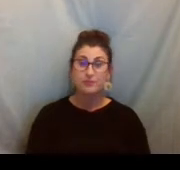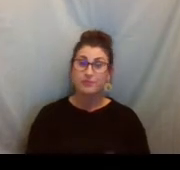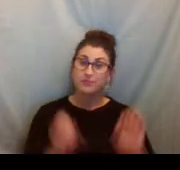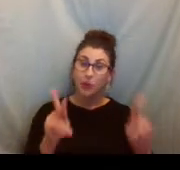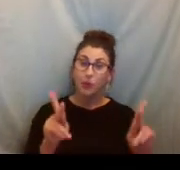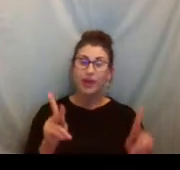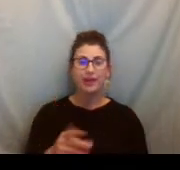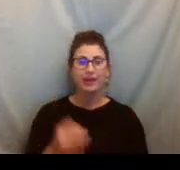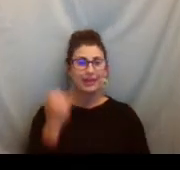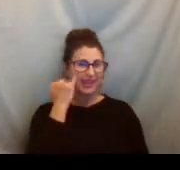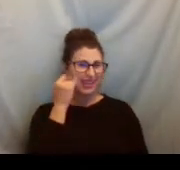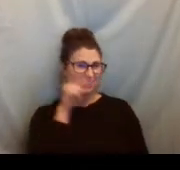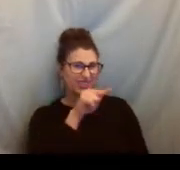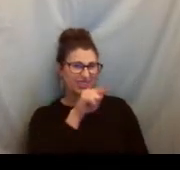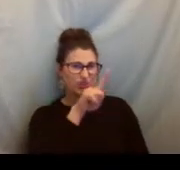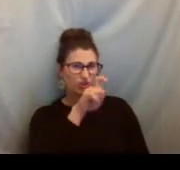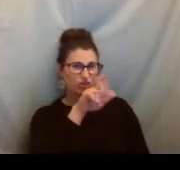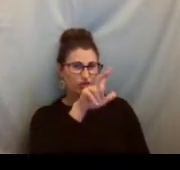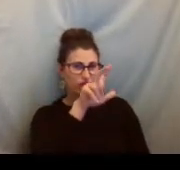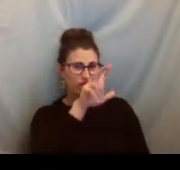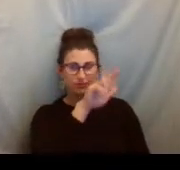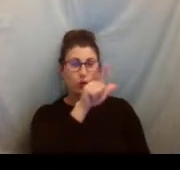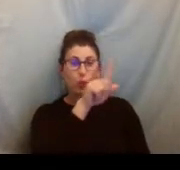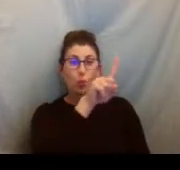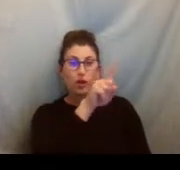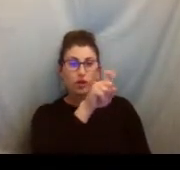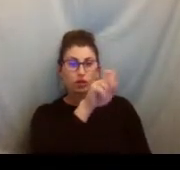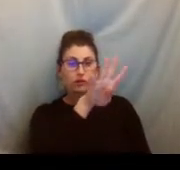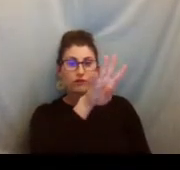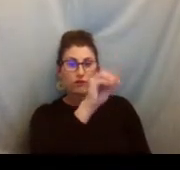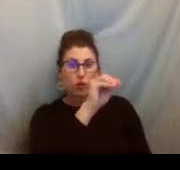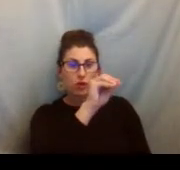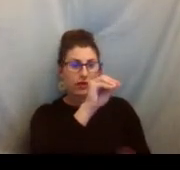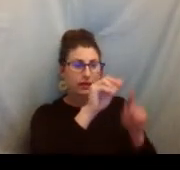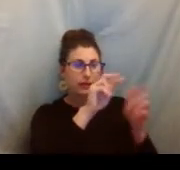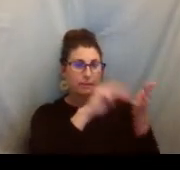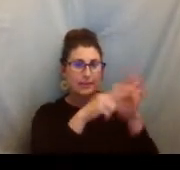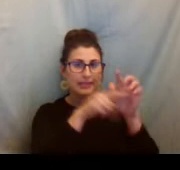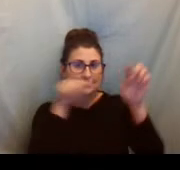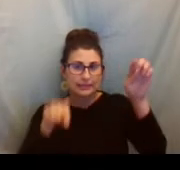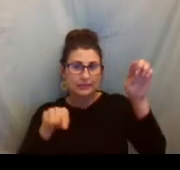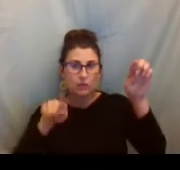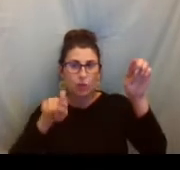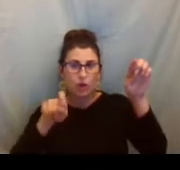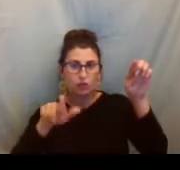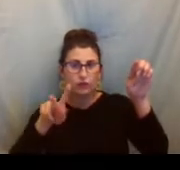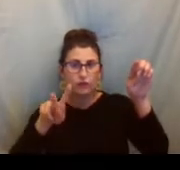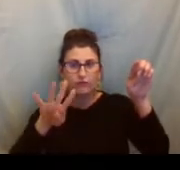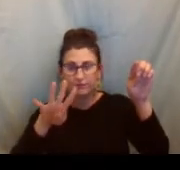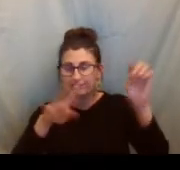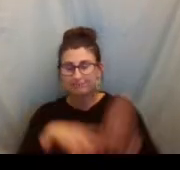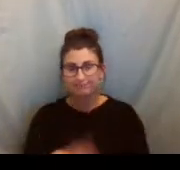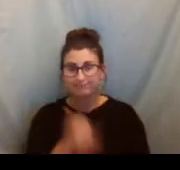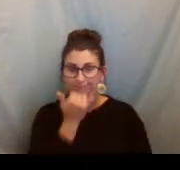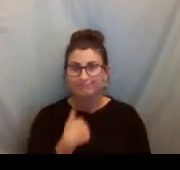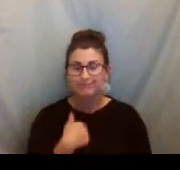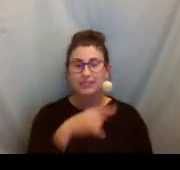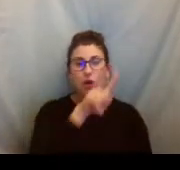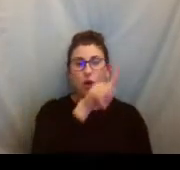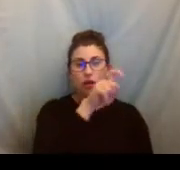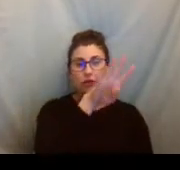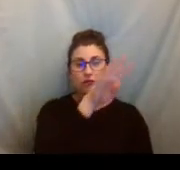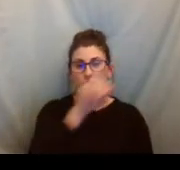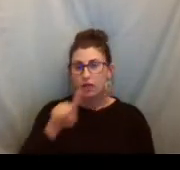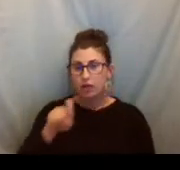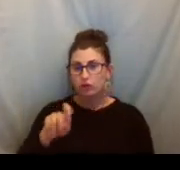All right, so if this is 140, this is 140 degrees. If this is because of vertical angles,